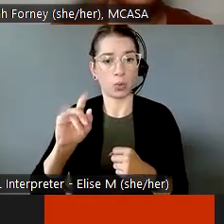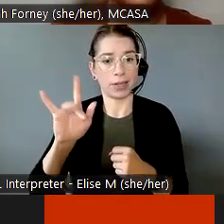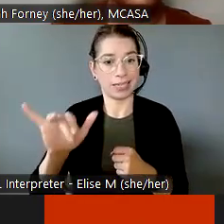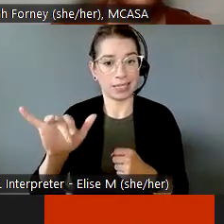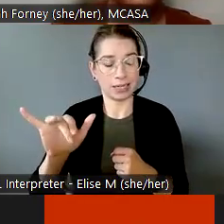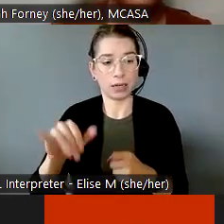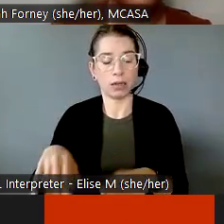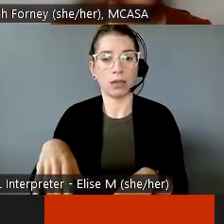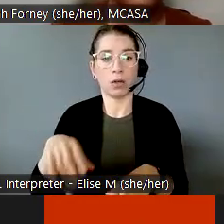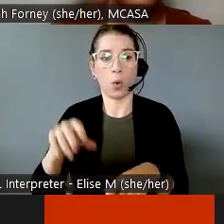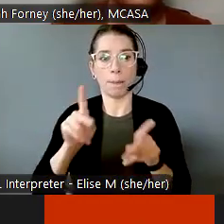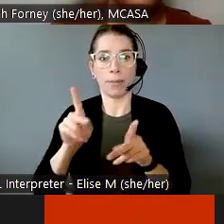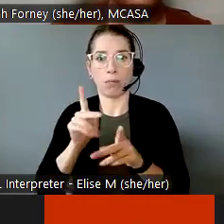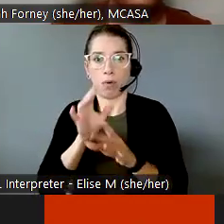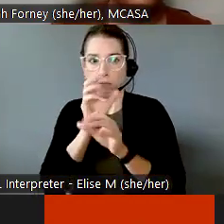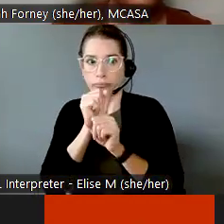and churches.